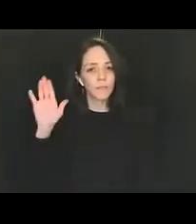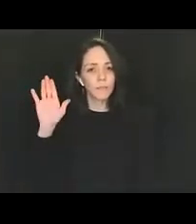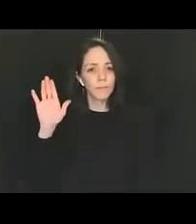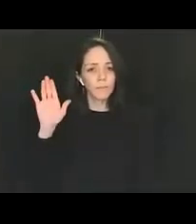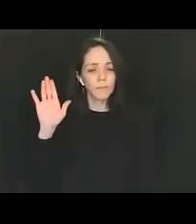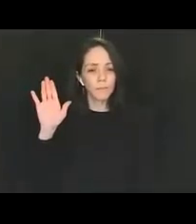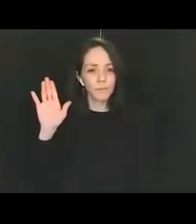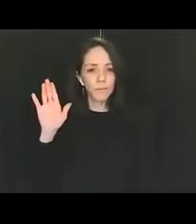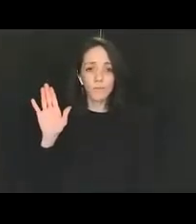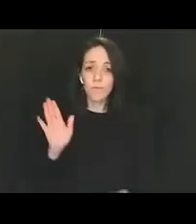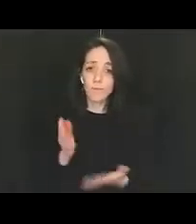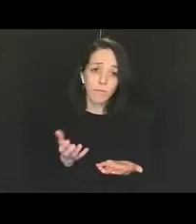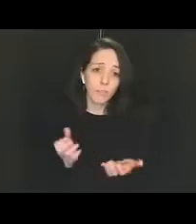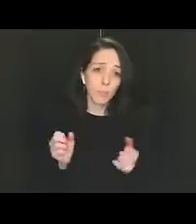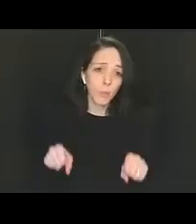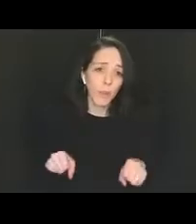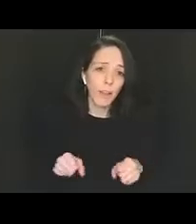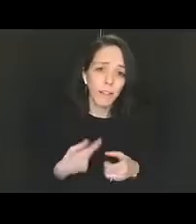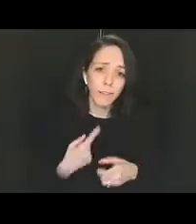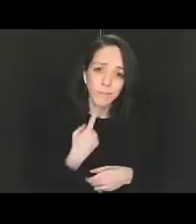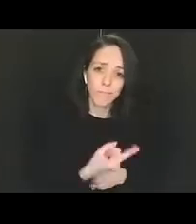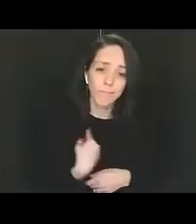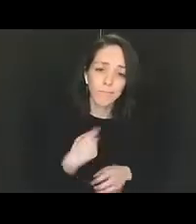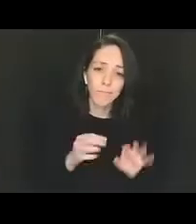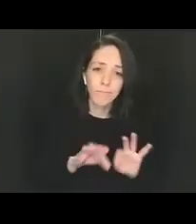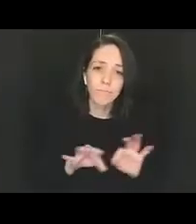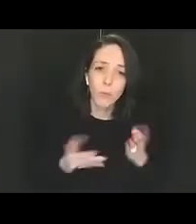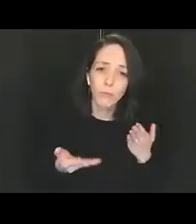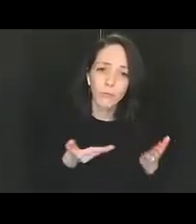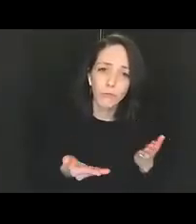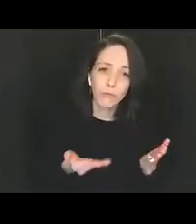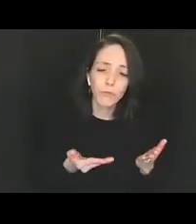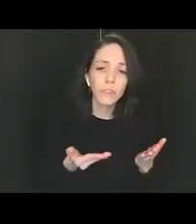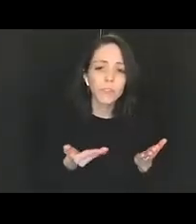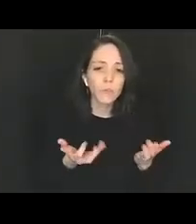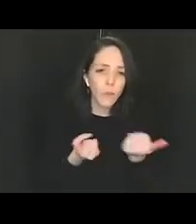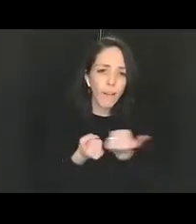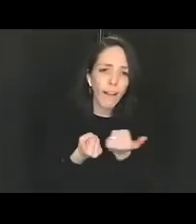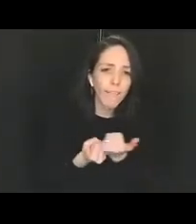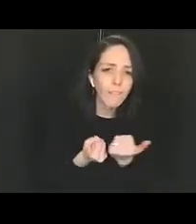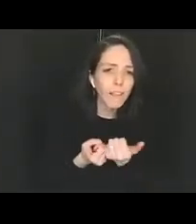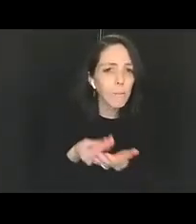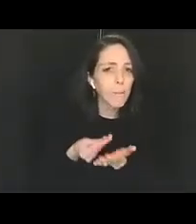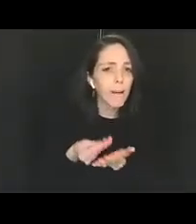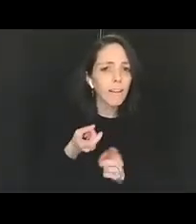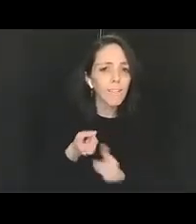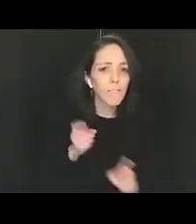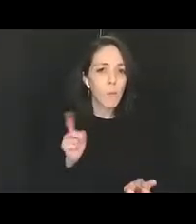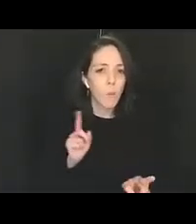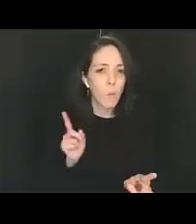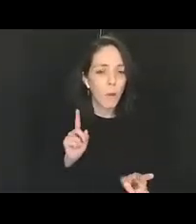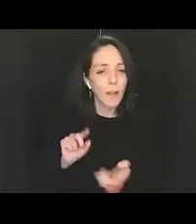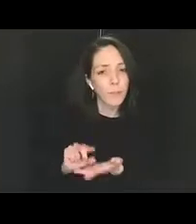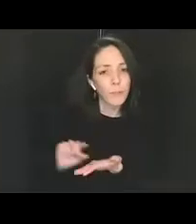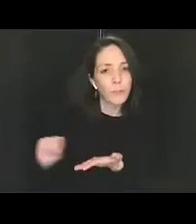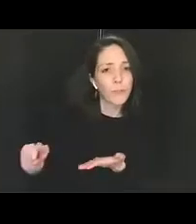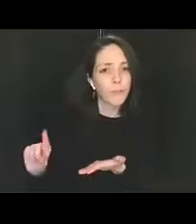to include, and then to advocate where that money should come from then.